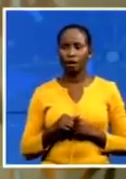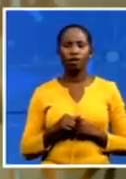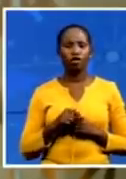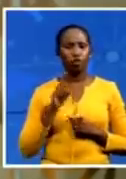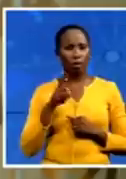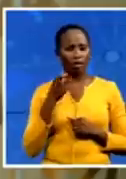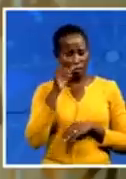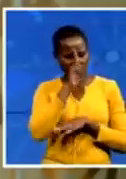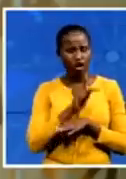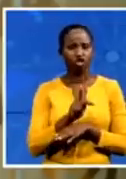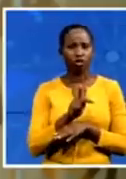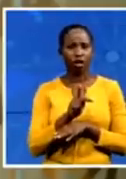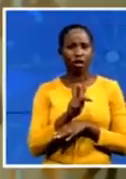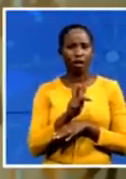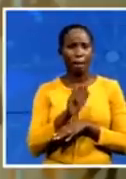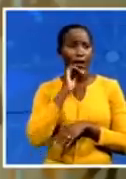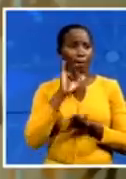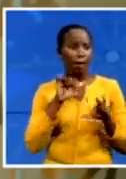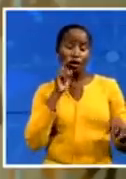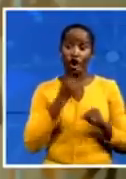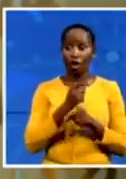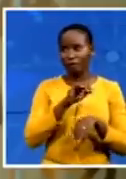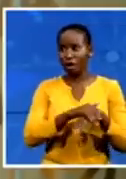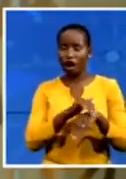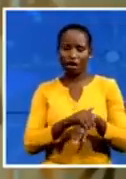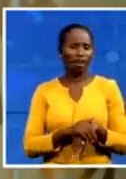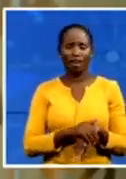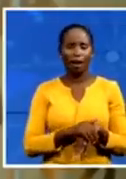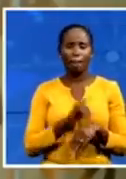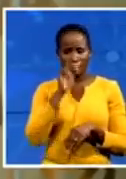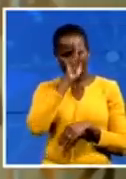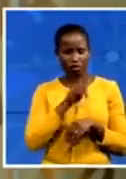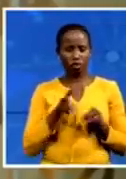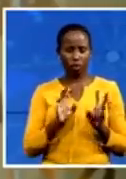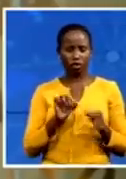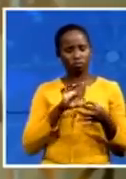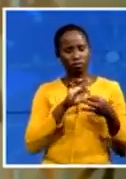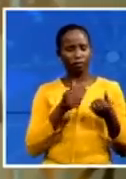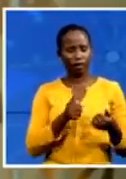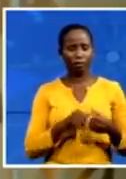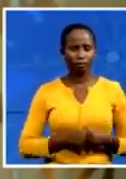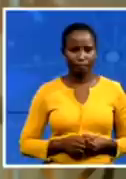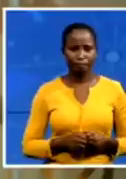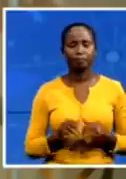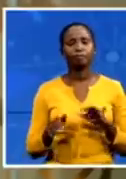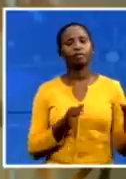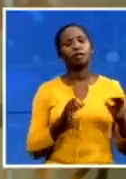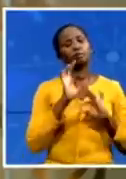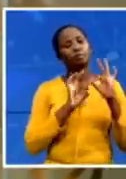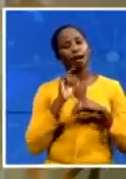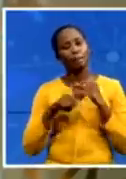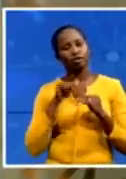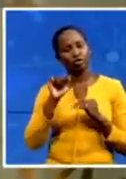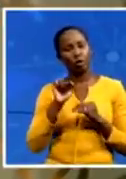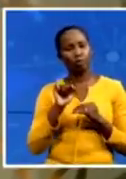So that's me and Helen. Let's also talk about your growth as a politician, within the DA,